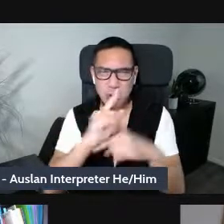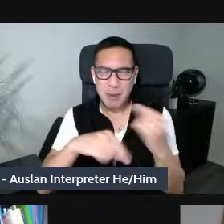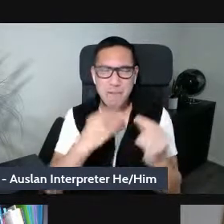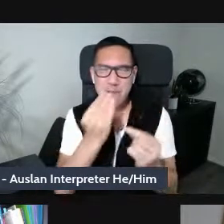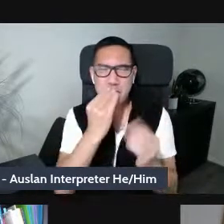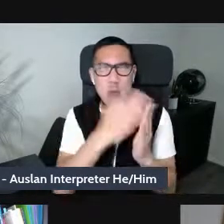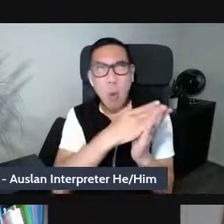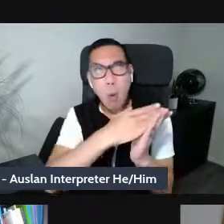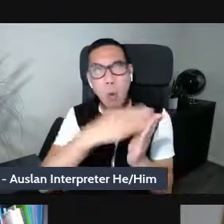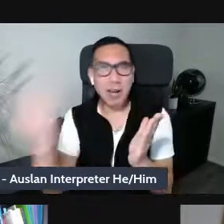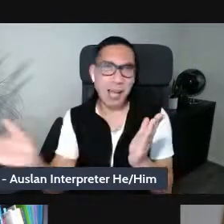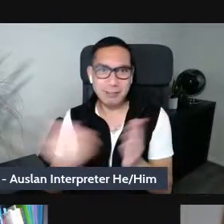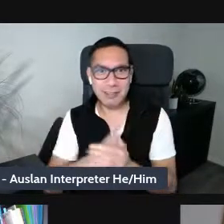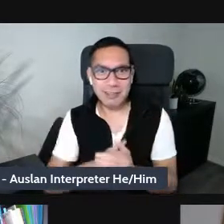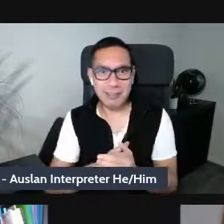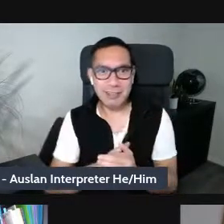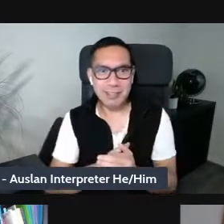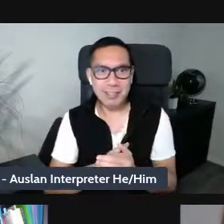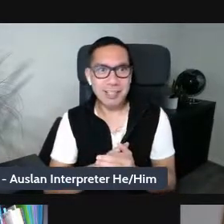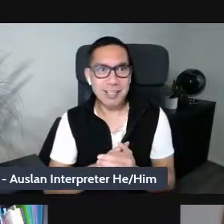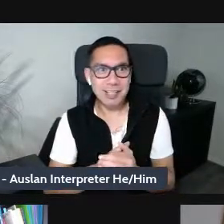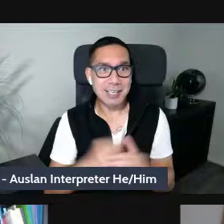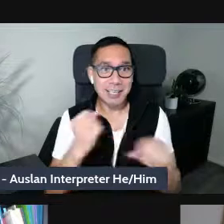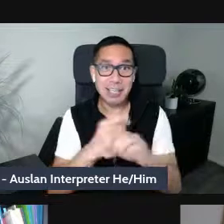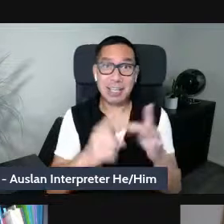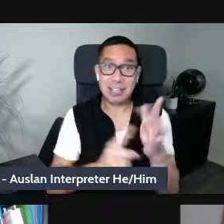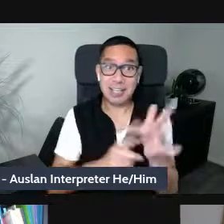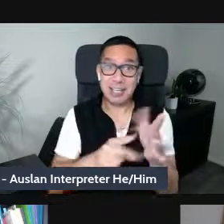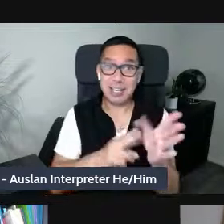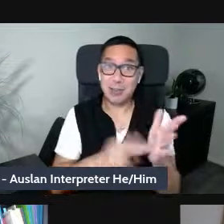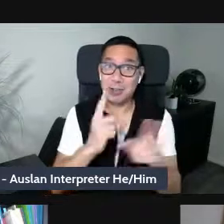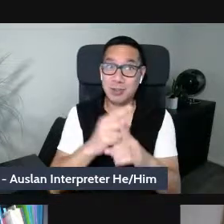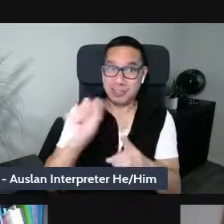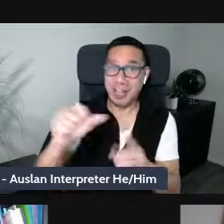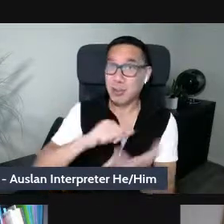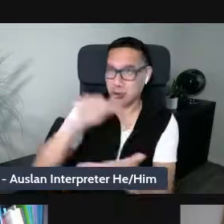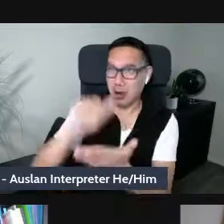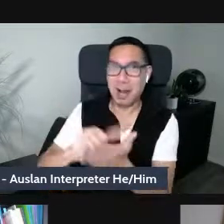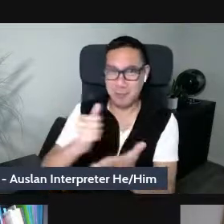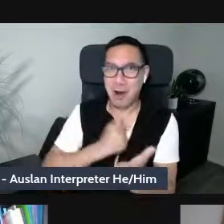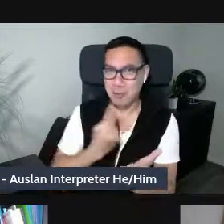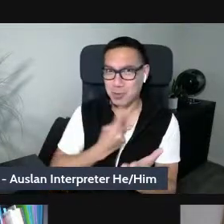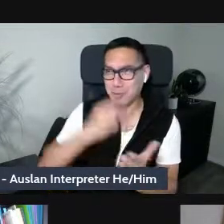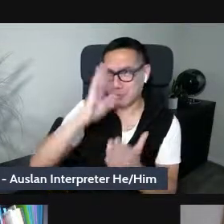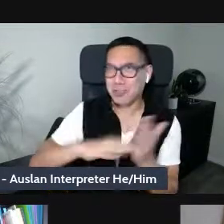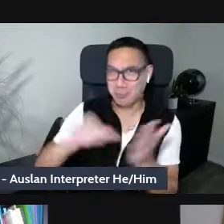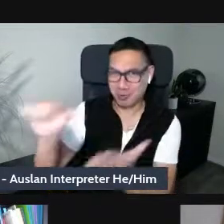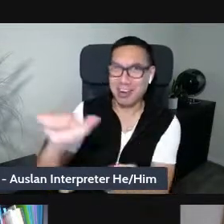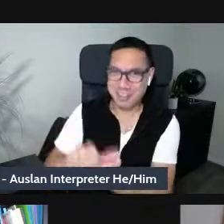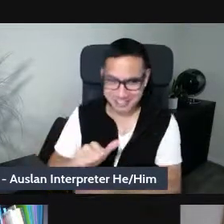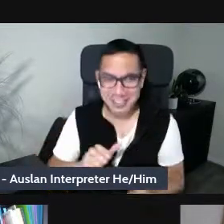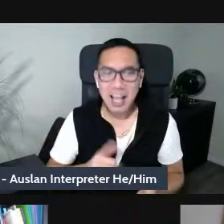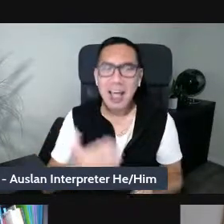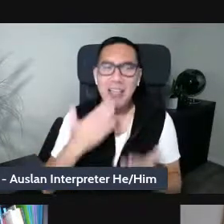Yes, that's correct. In my experience. Thanks, Emily and Carly. I've just